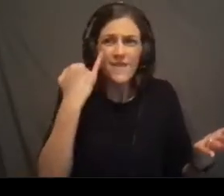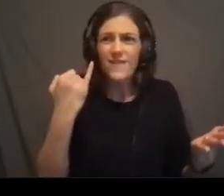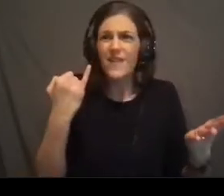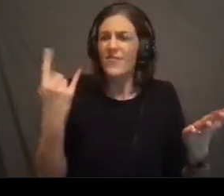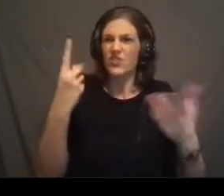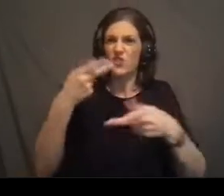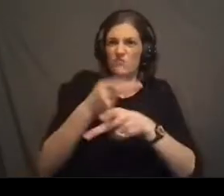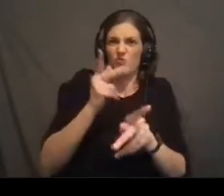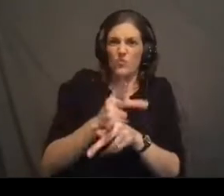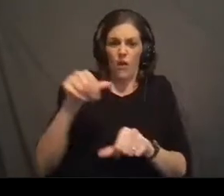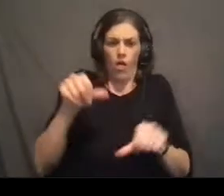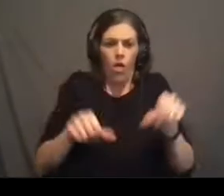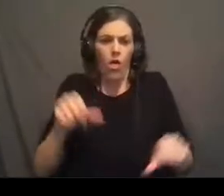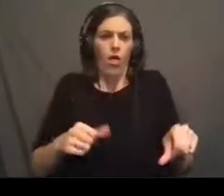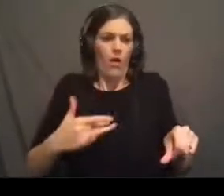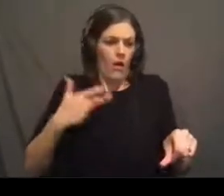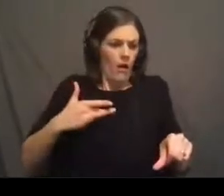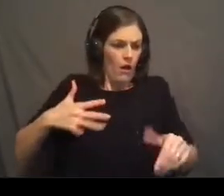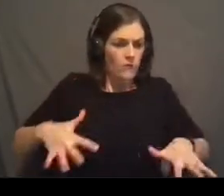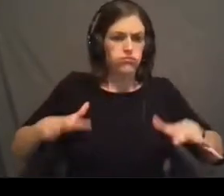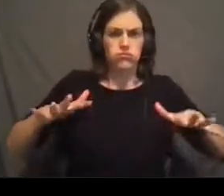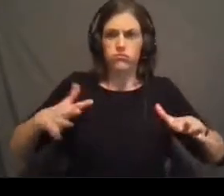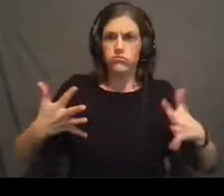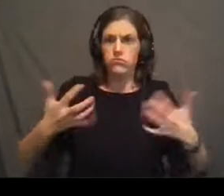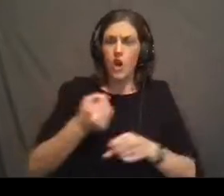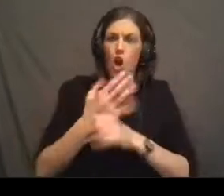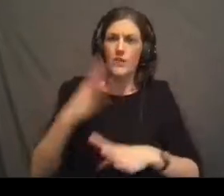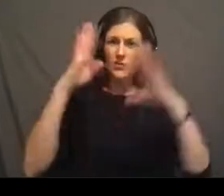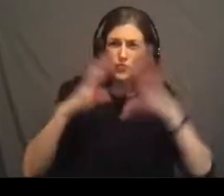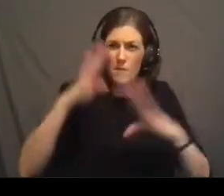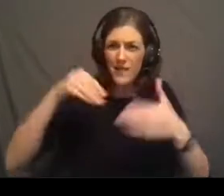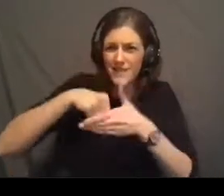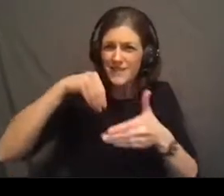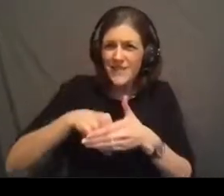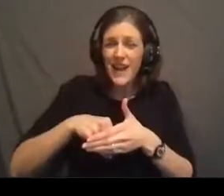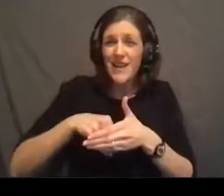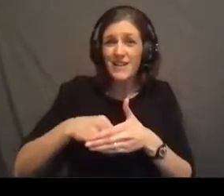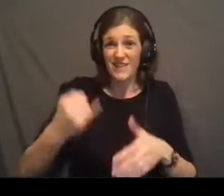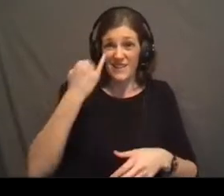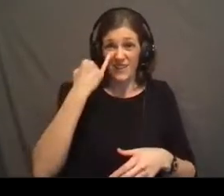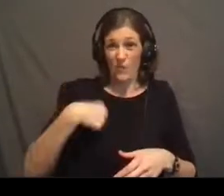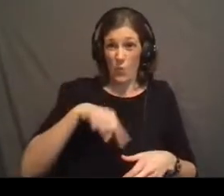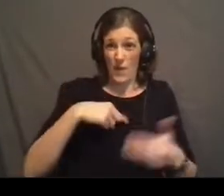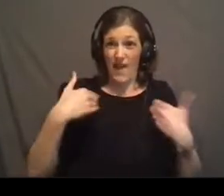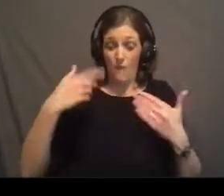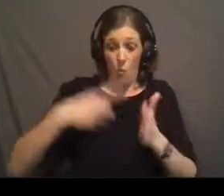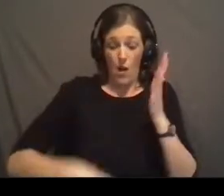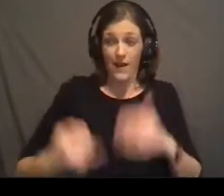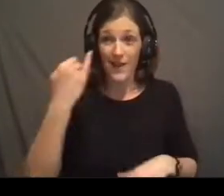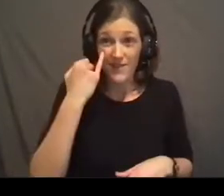produce uncertainty and anxiety, and it causes trouble inside of us. And when we have what ifs, we want to search for